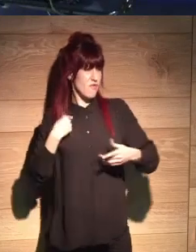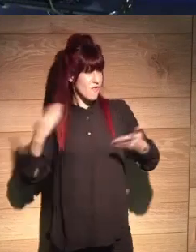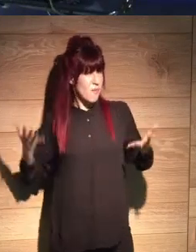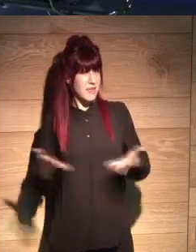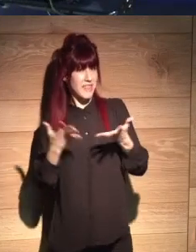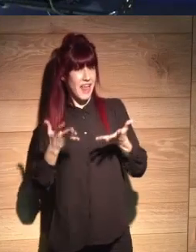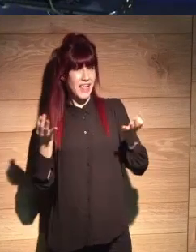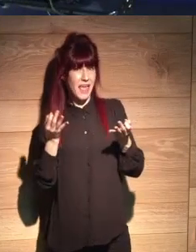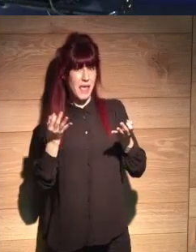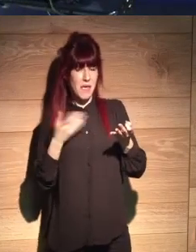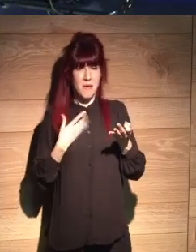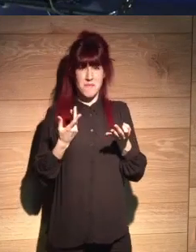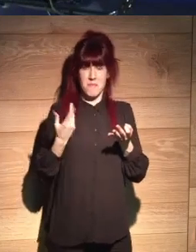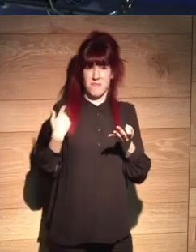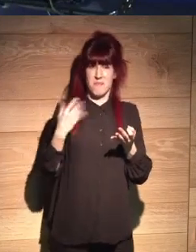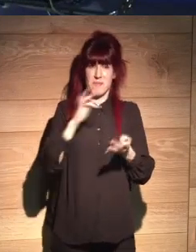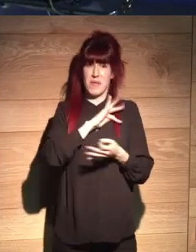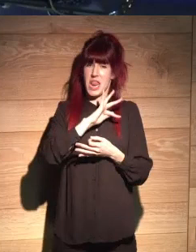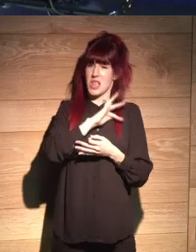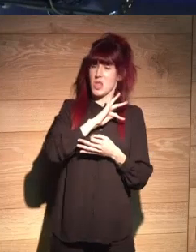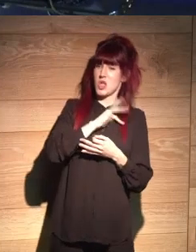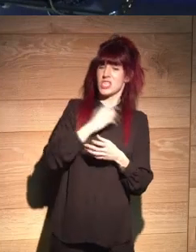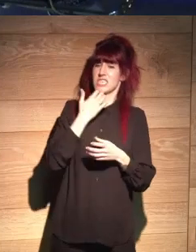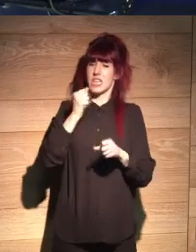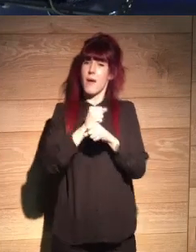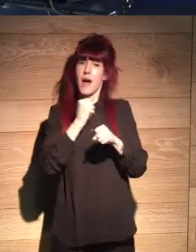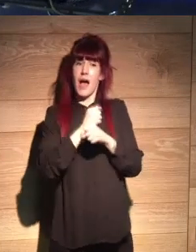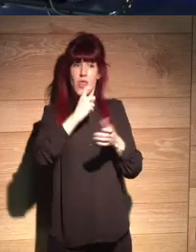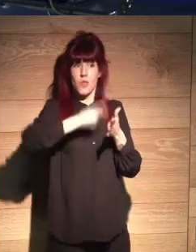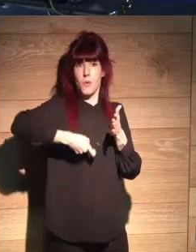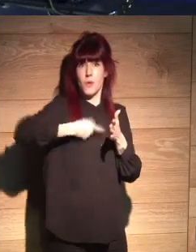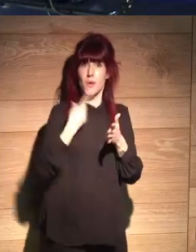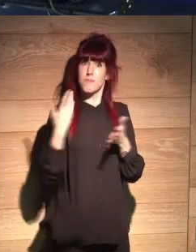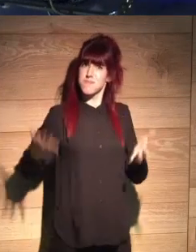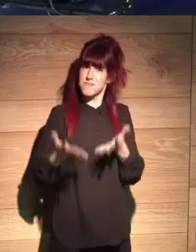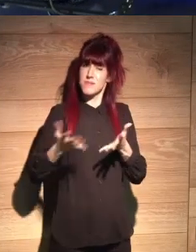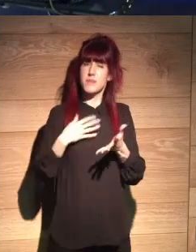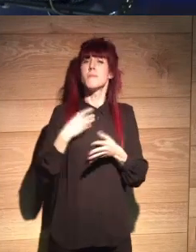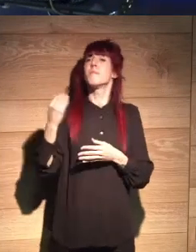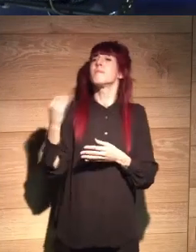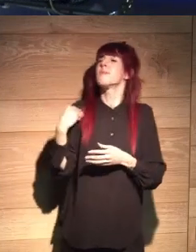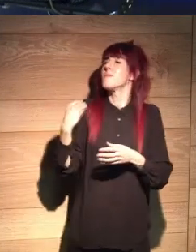but I have to foster. I have the people who work